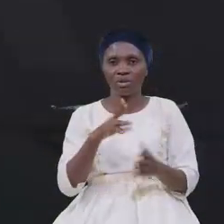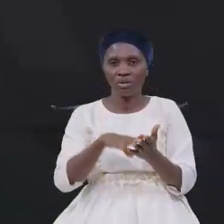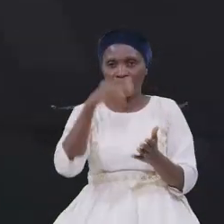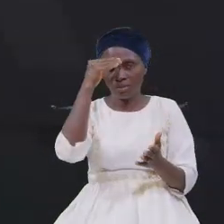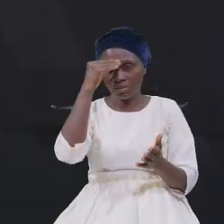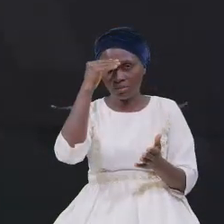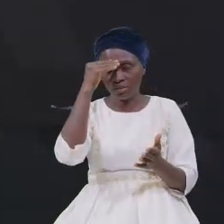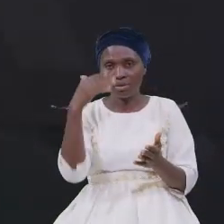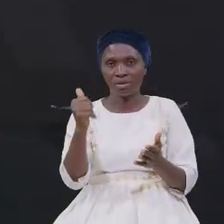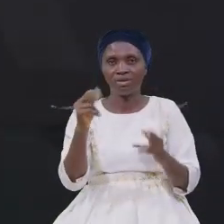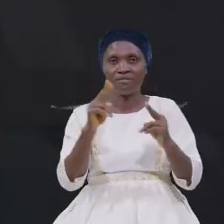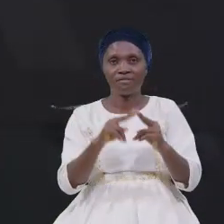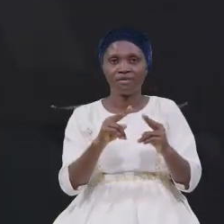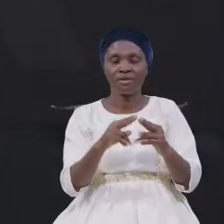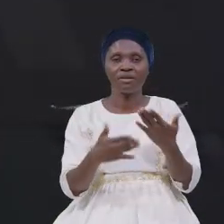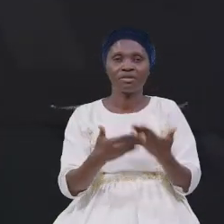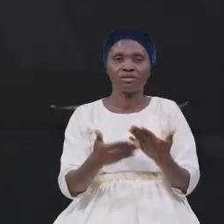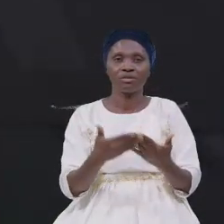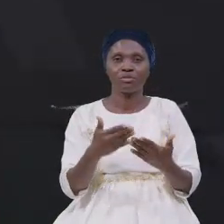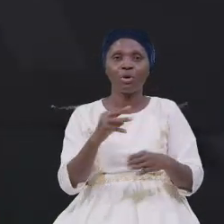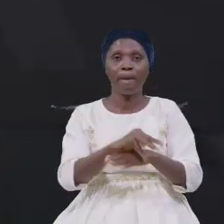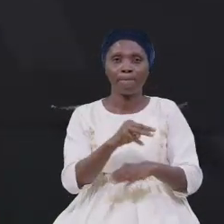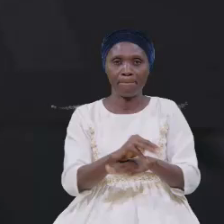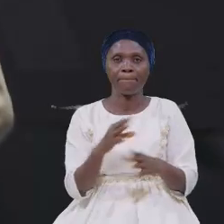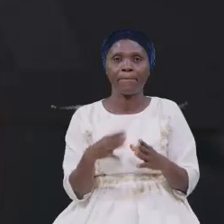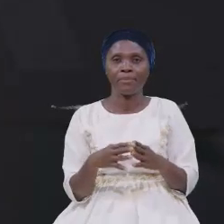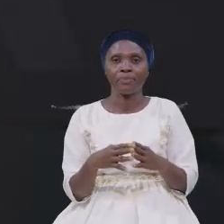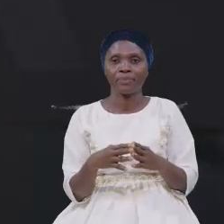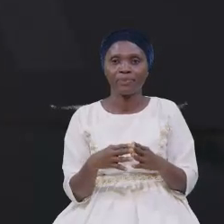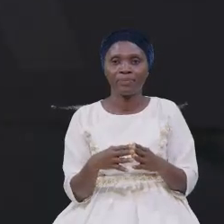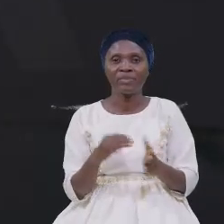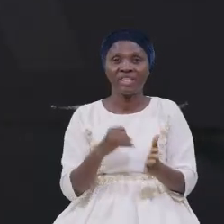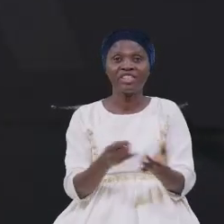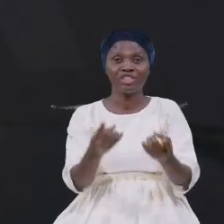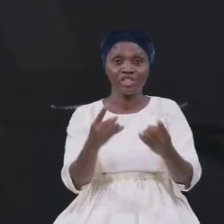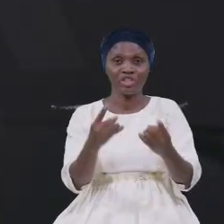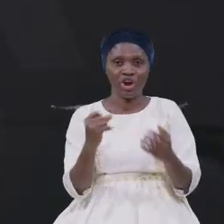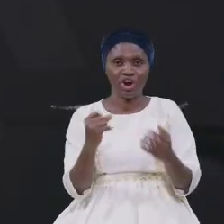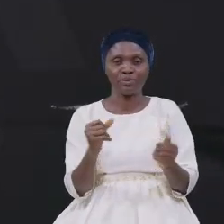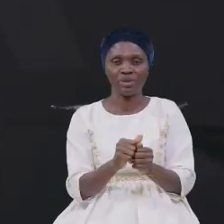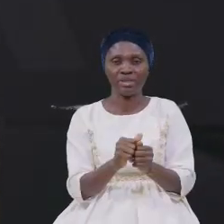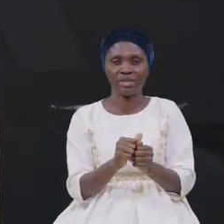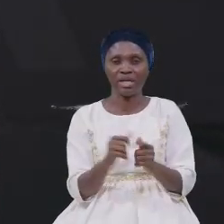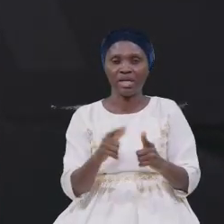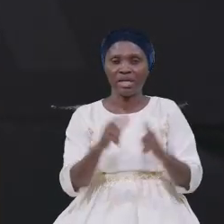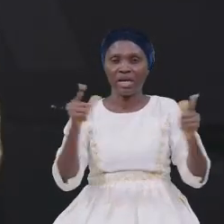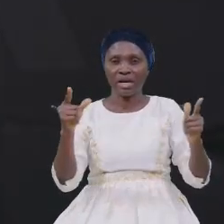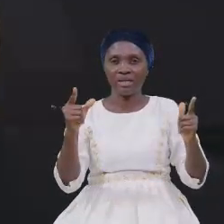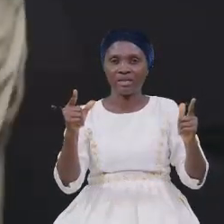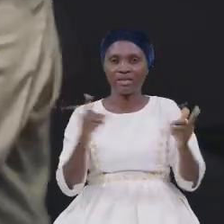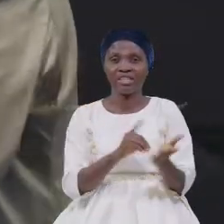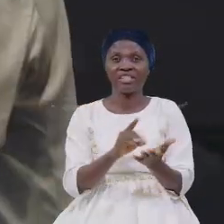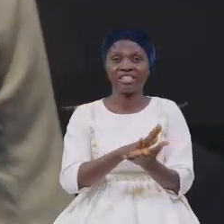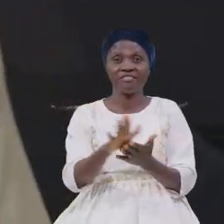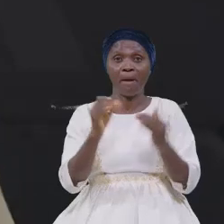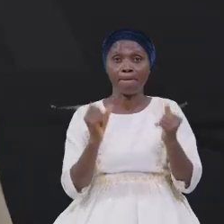message. Yet, it comes with supernatural power in your life. I'm talking